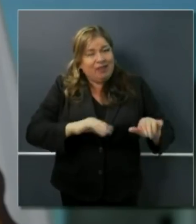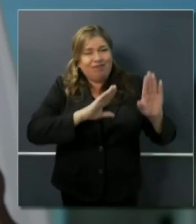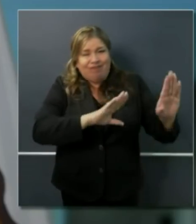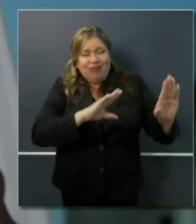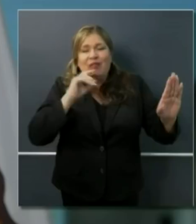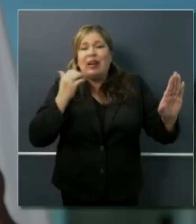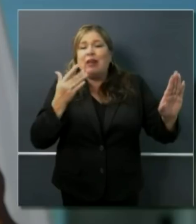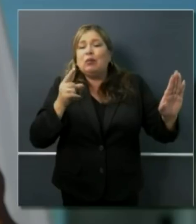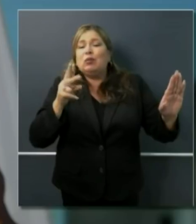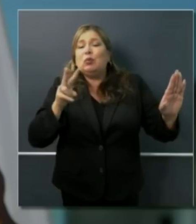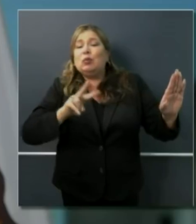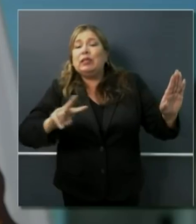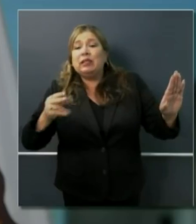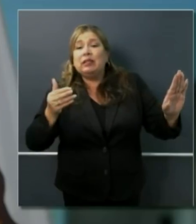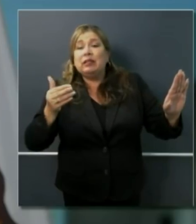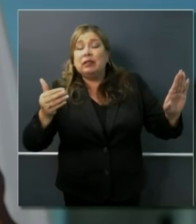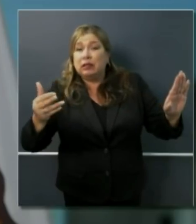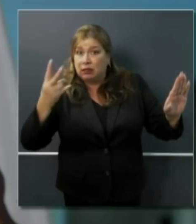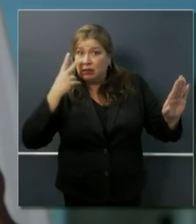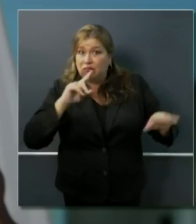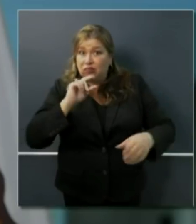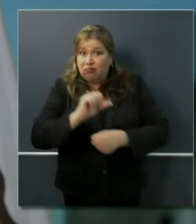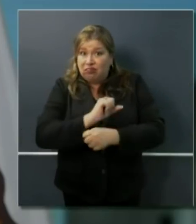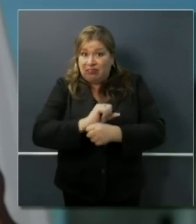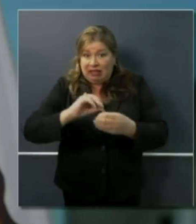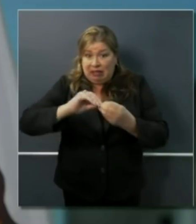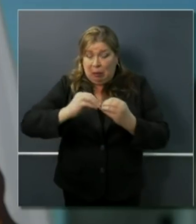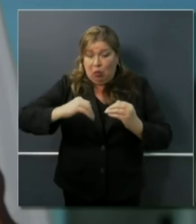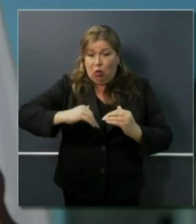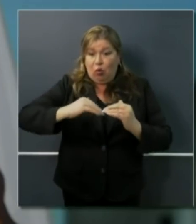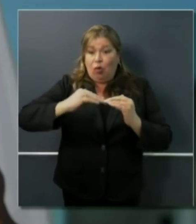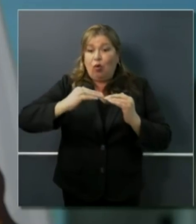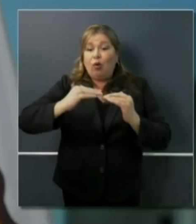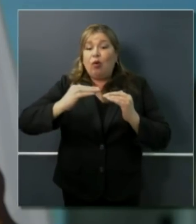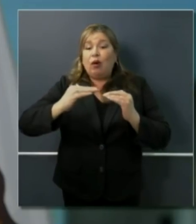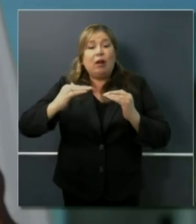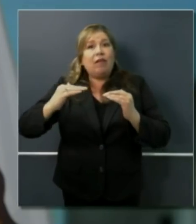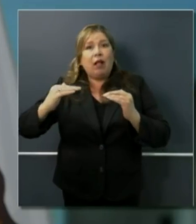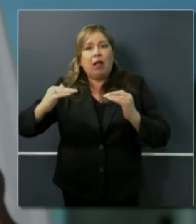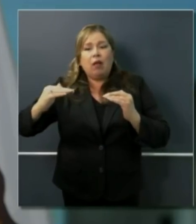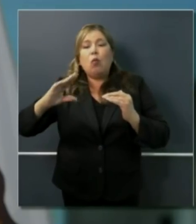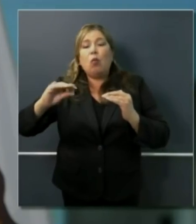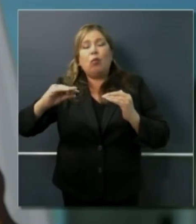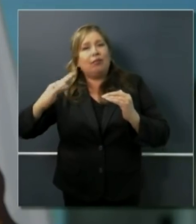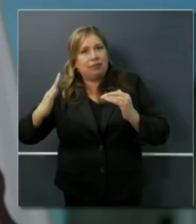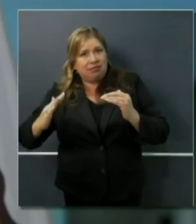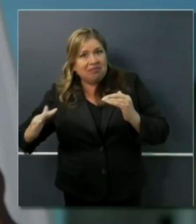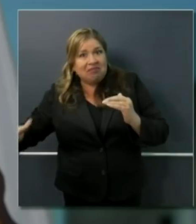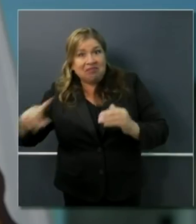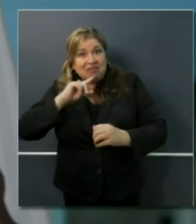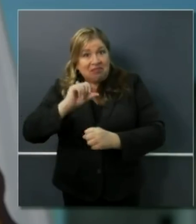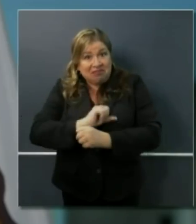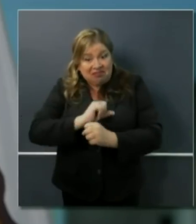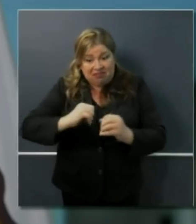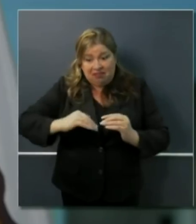few weeks and really see if these trends, this curve, is not just flattening, but is declining, and give us a few weeks to